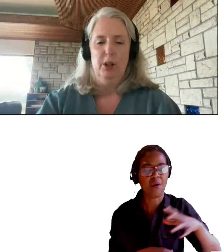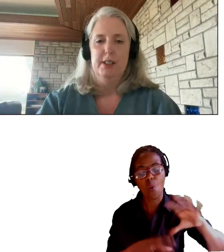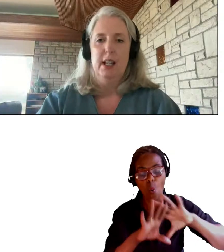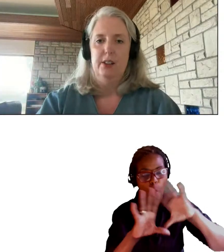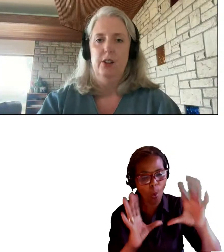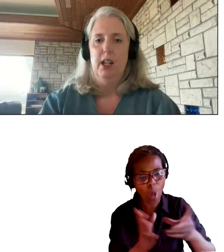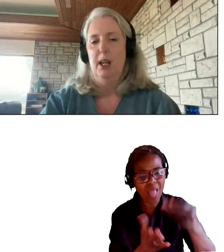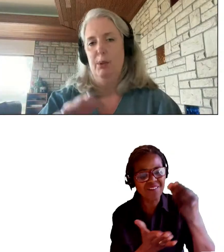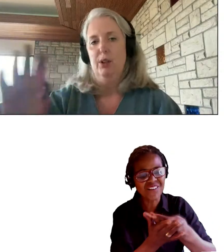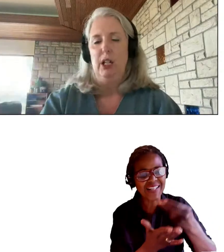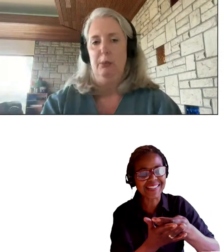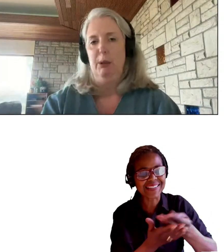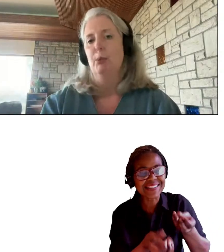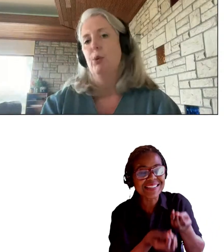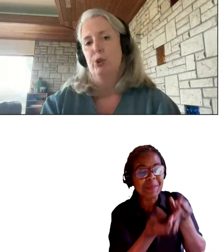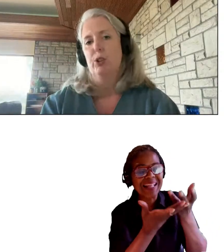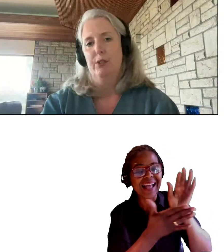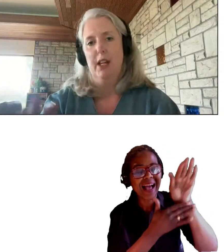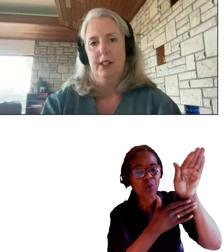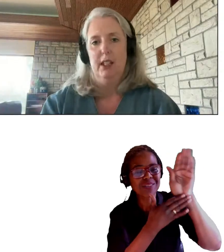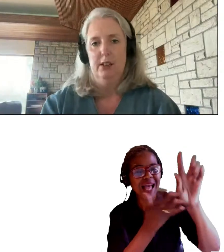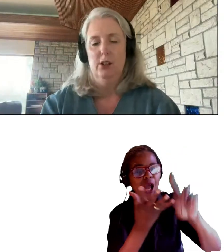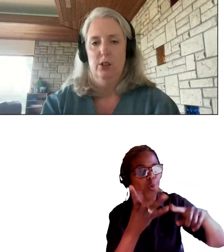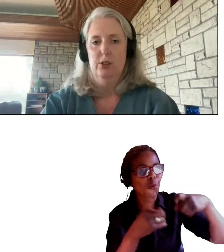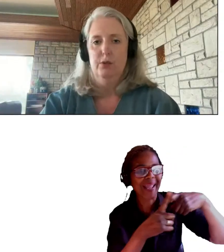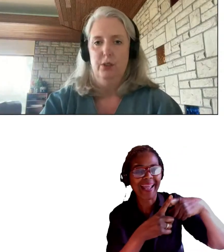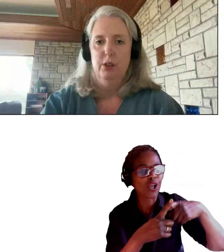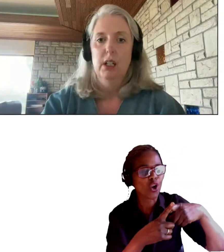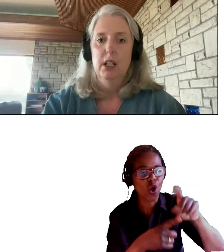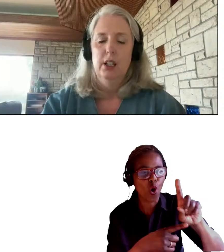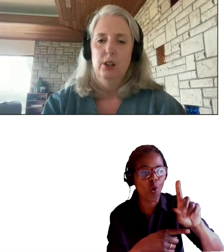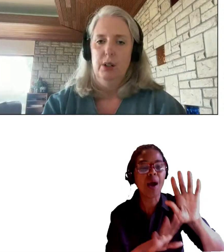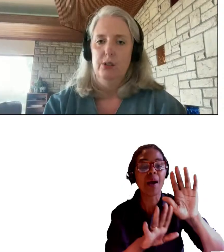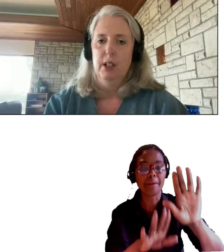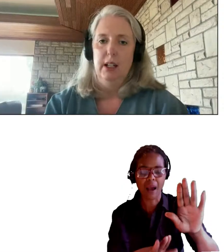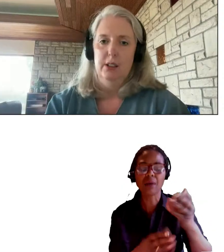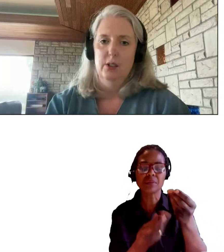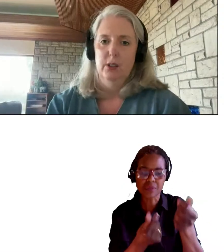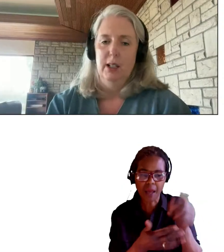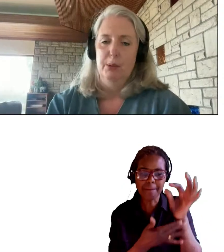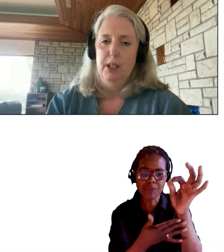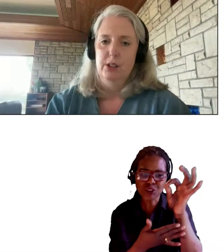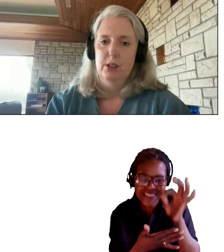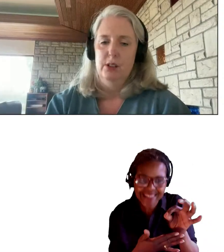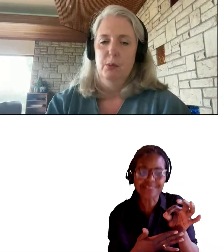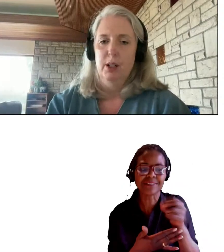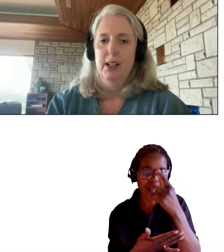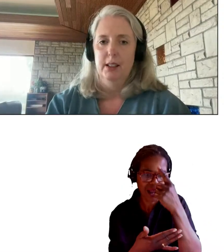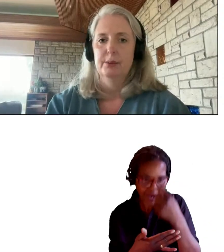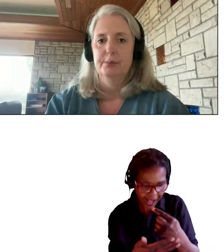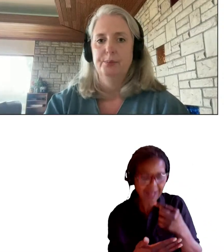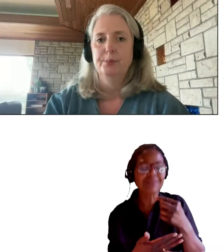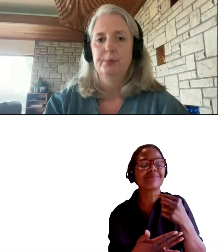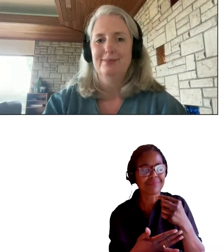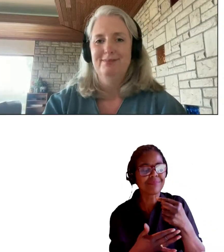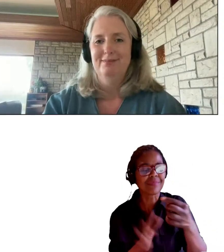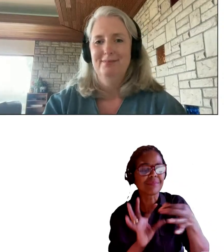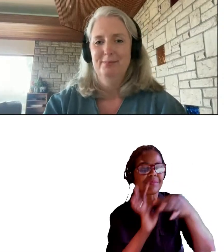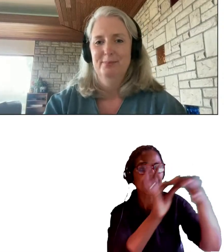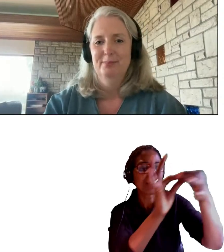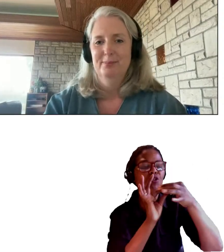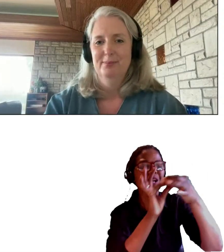spent, outside the UK, but there can be a proportion of that is used for, international collaborations and working.